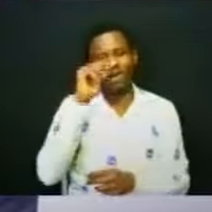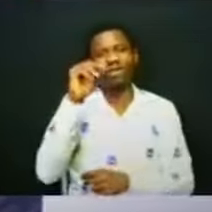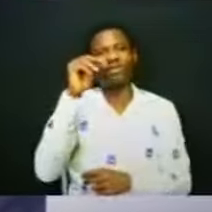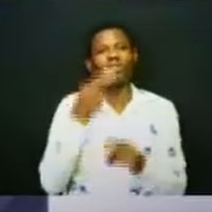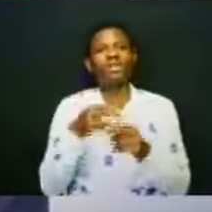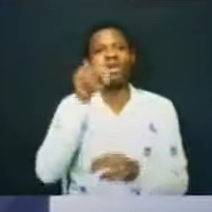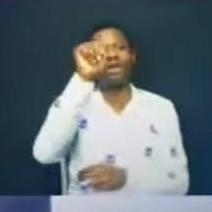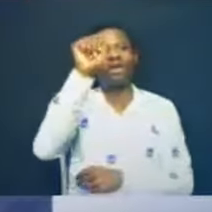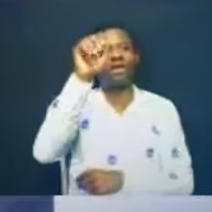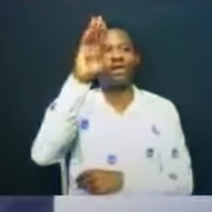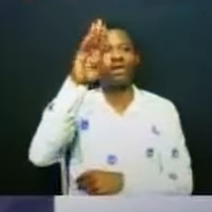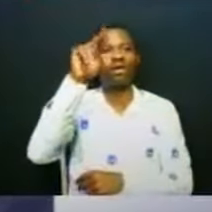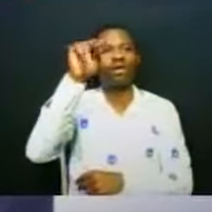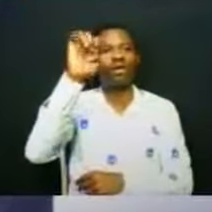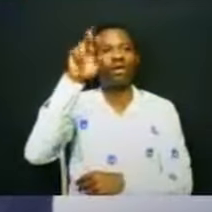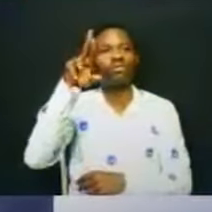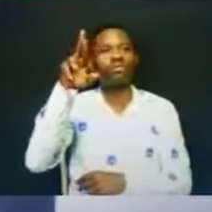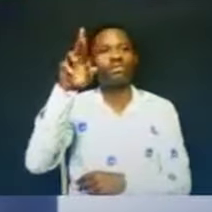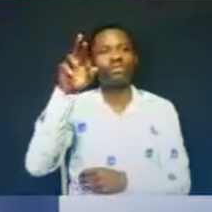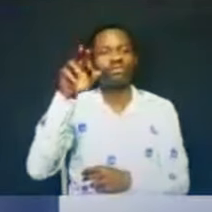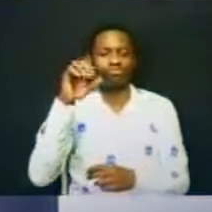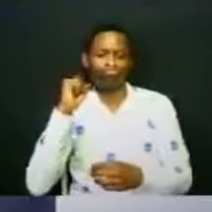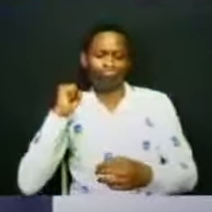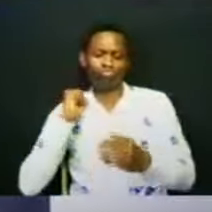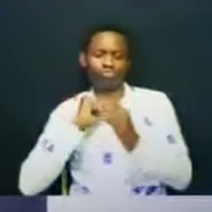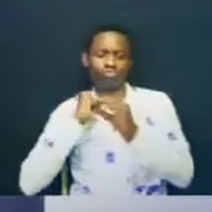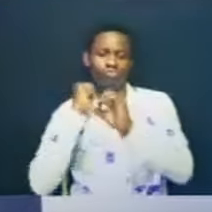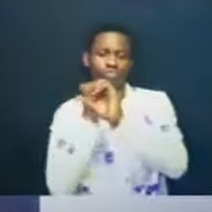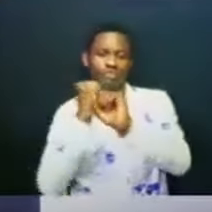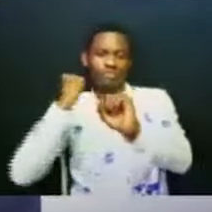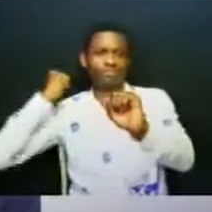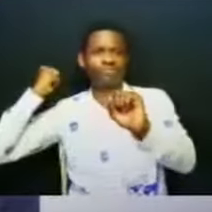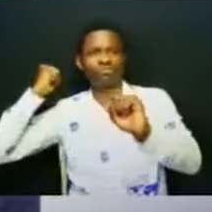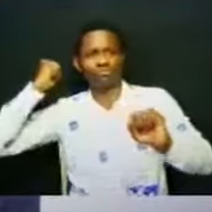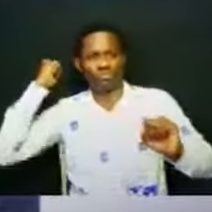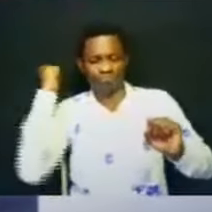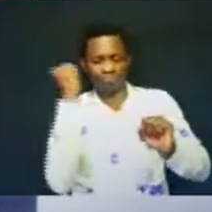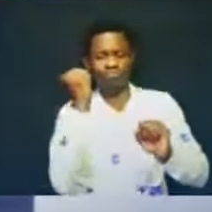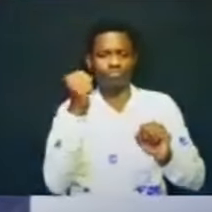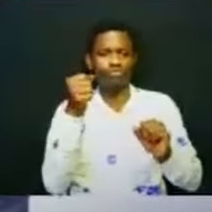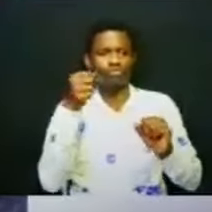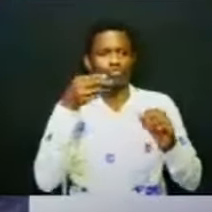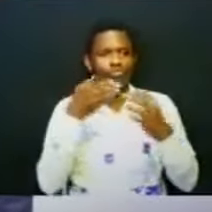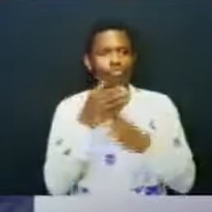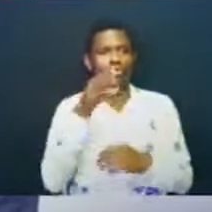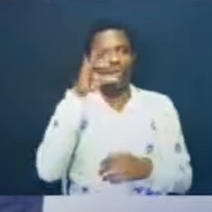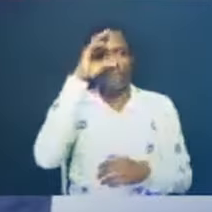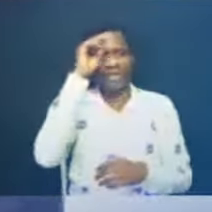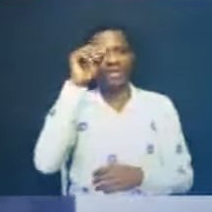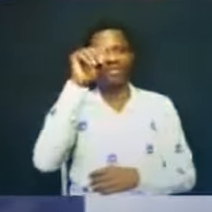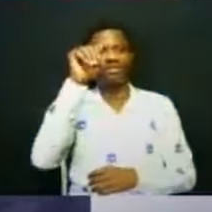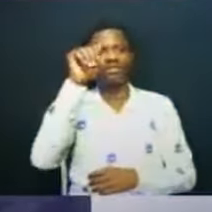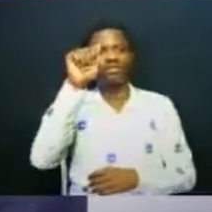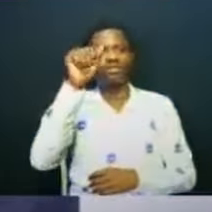his spear into Asahel's stomach, and the spear came out through his back.